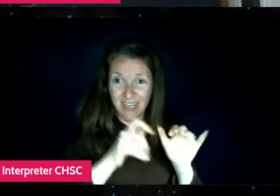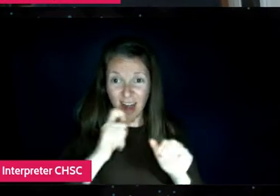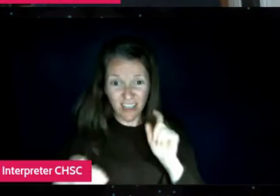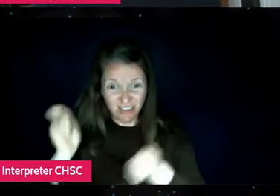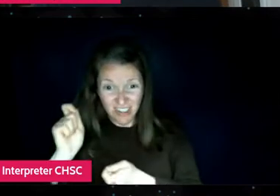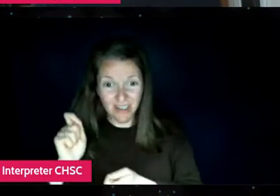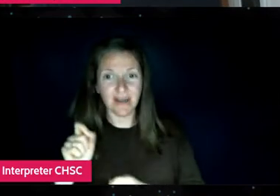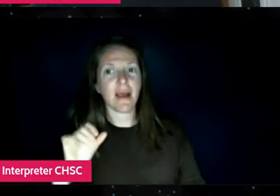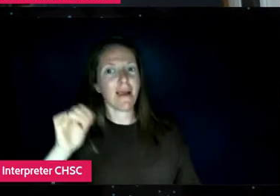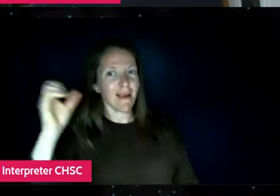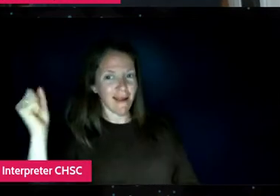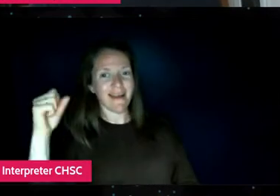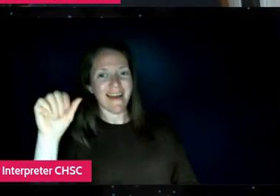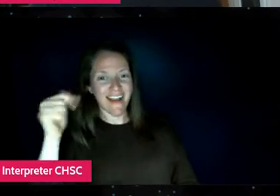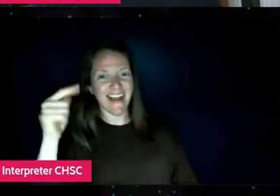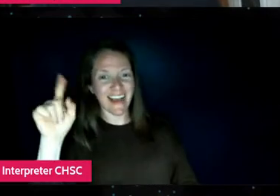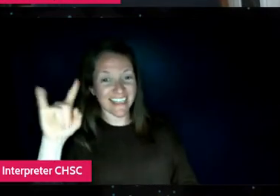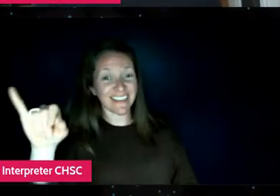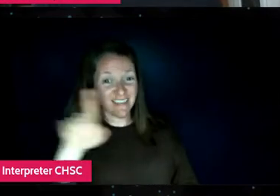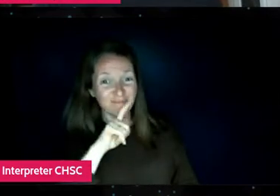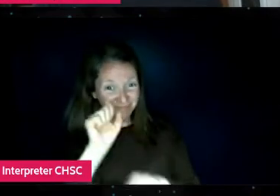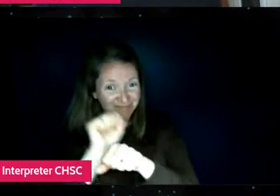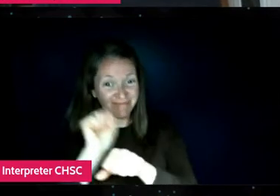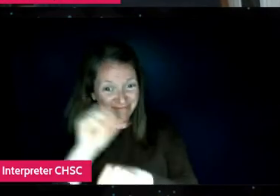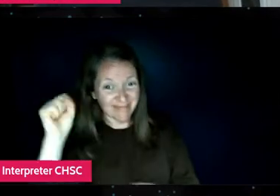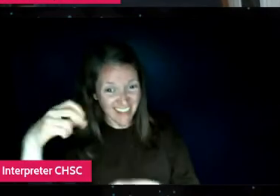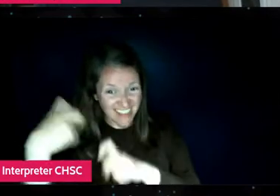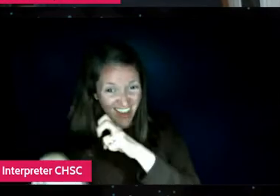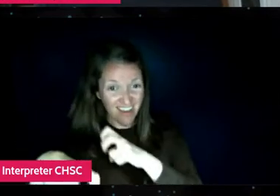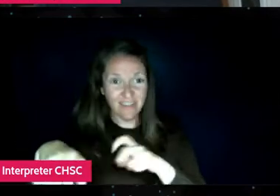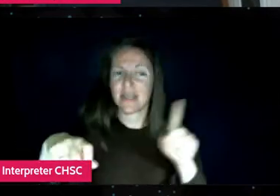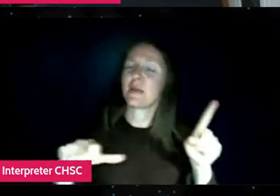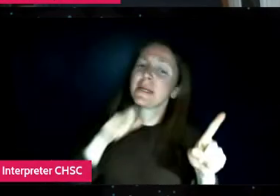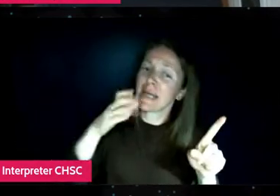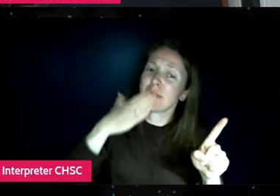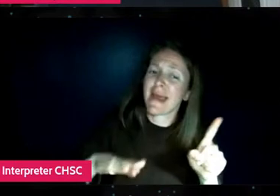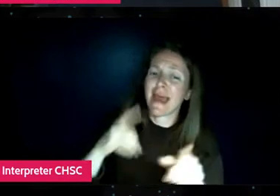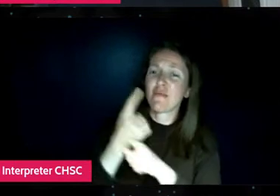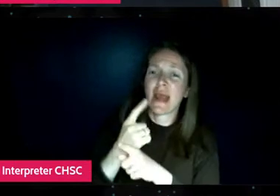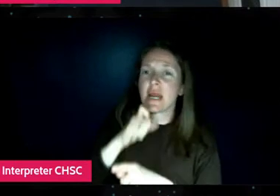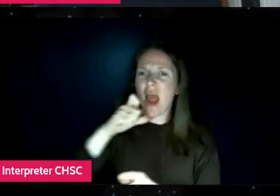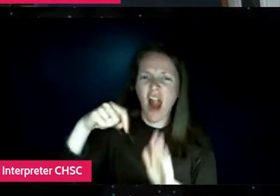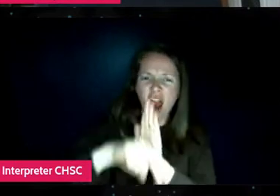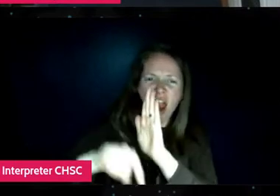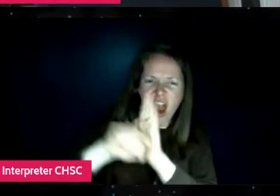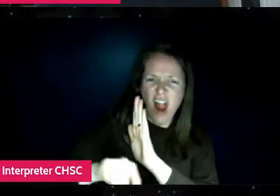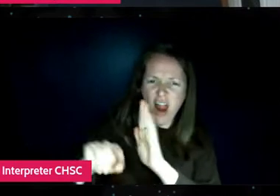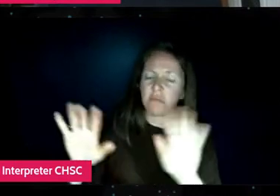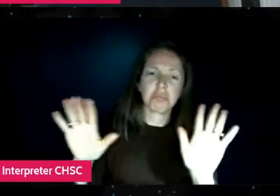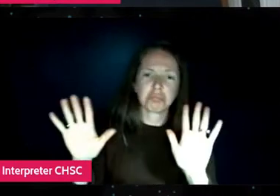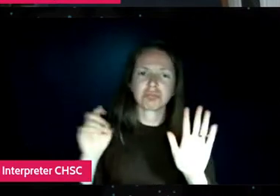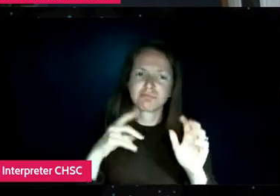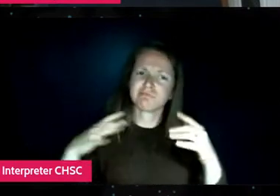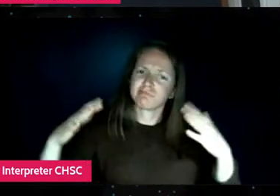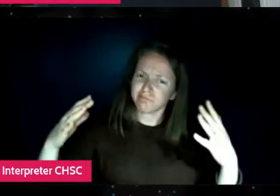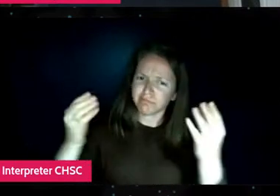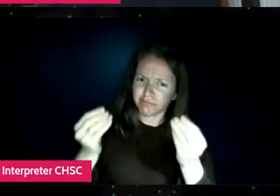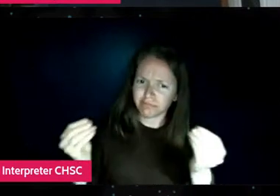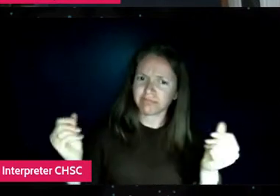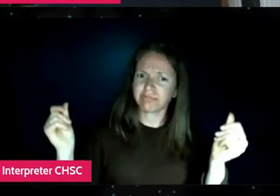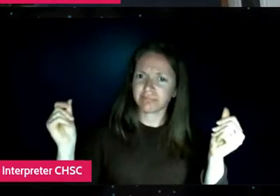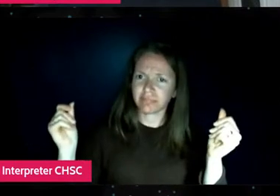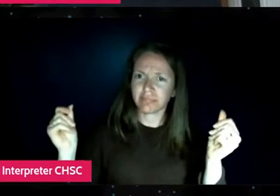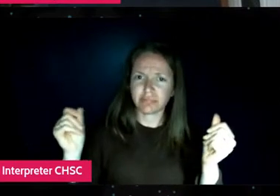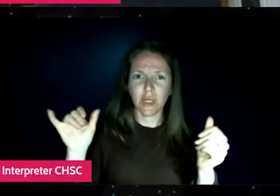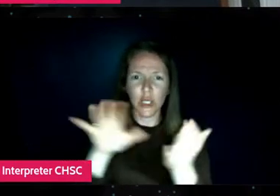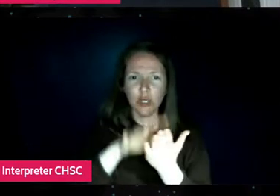big time. Wow. Yes. It's tough. It was hard. But it wasn't bad though, right? Yeah, it wasn't bad at all. No. I think it was definitely like